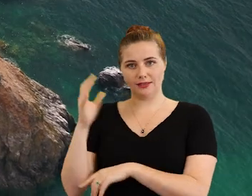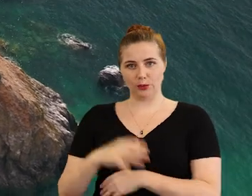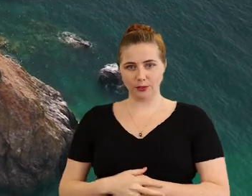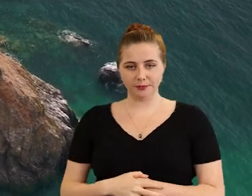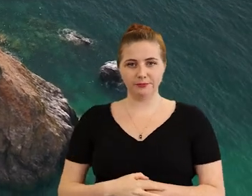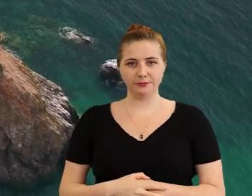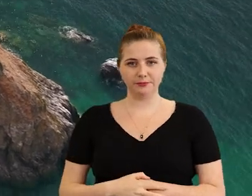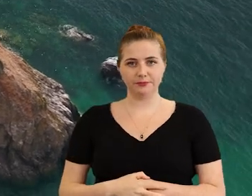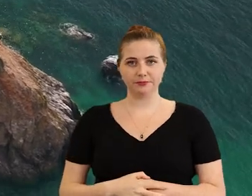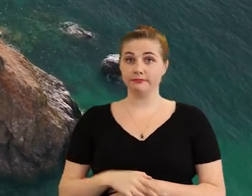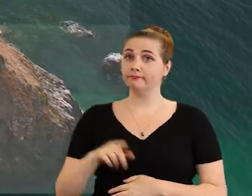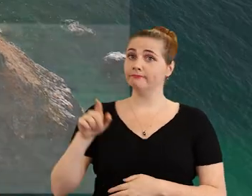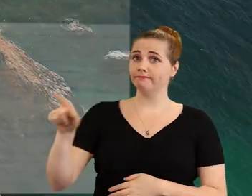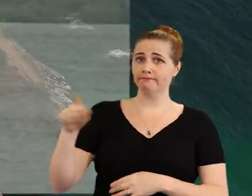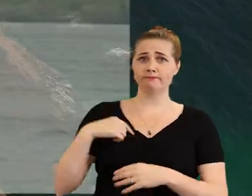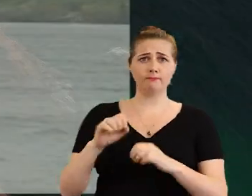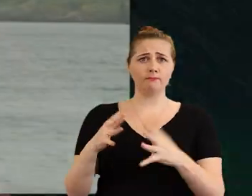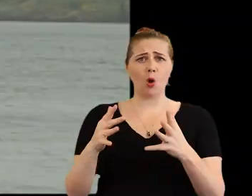of an era here.